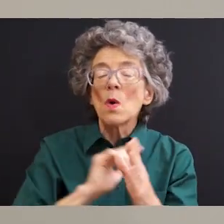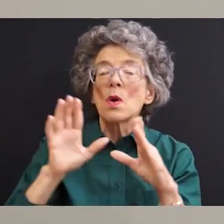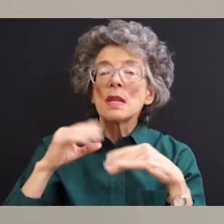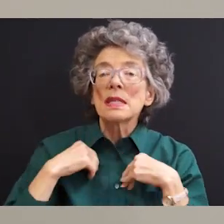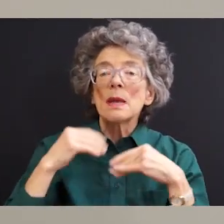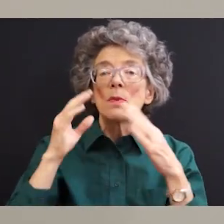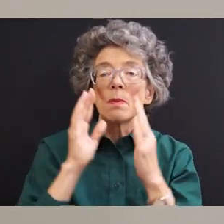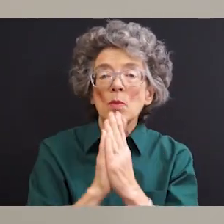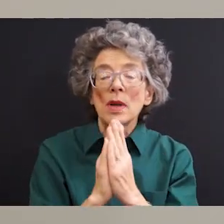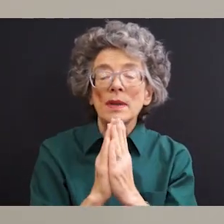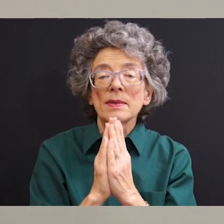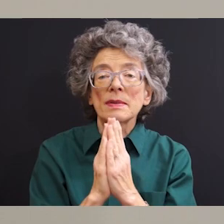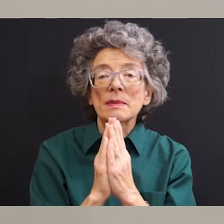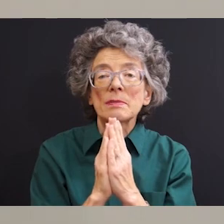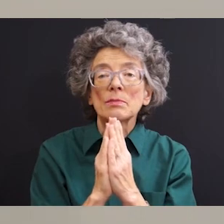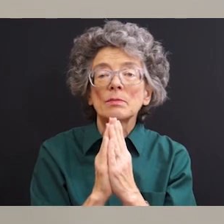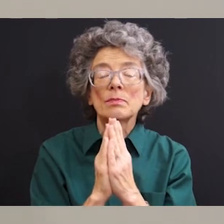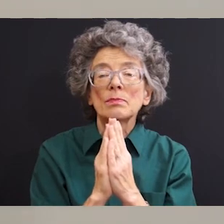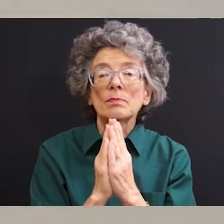prayer.